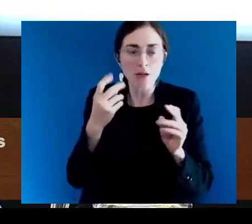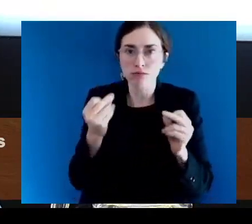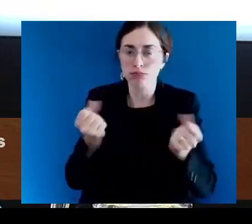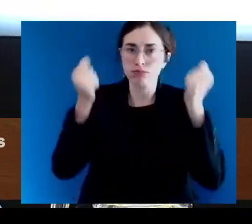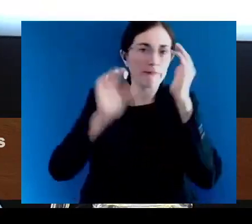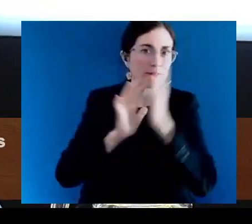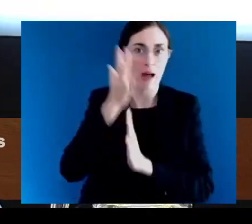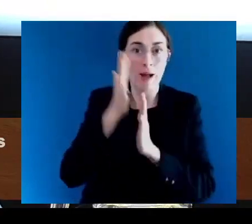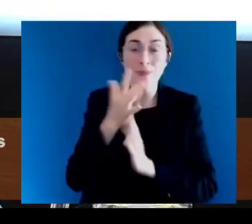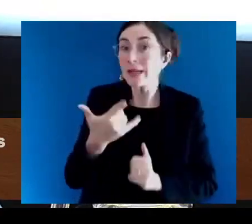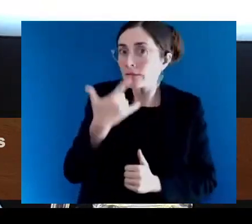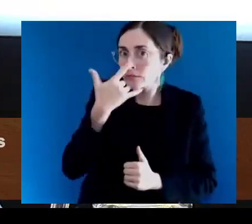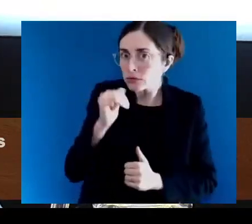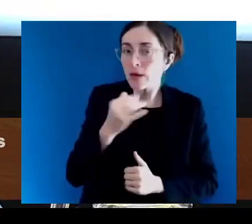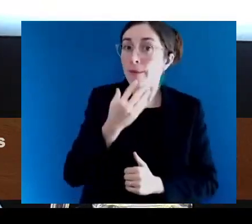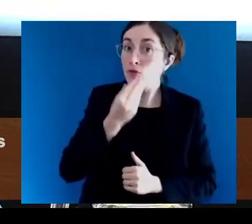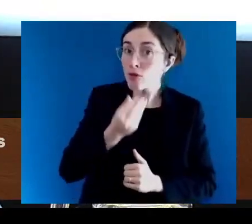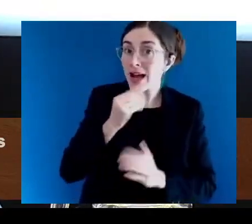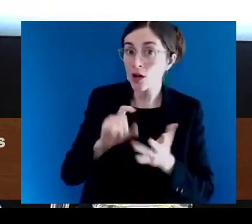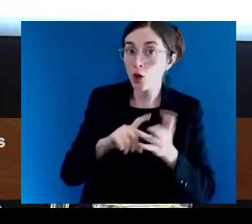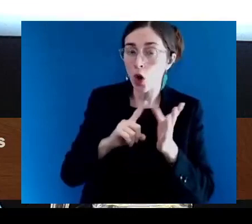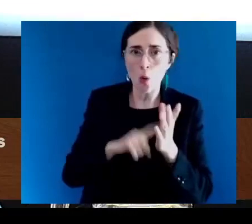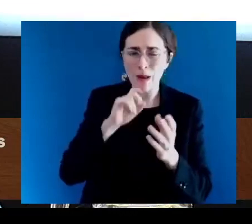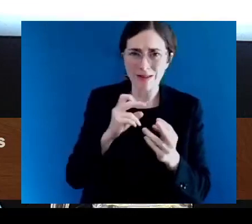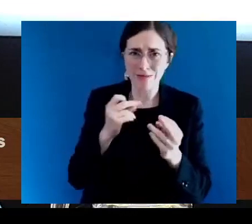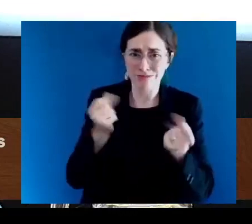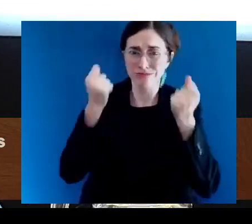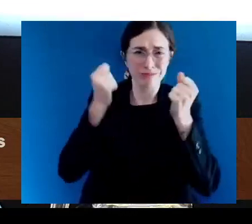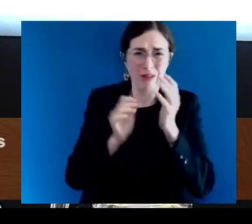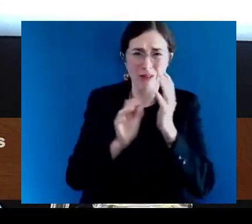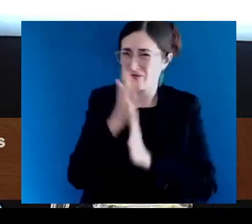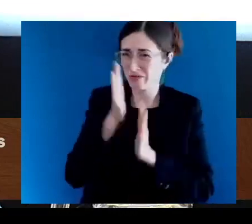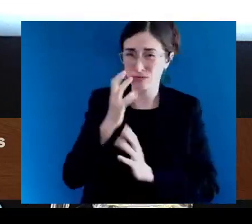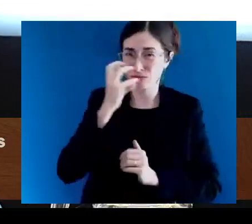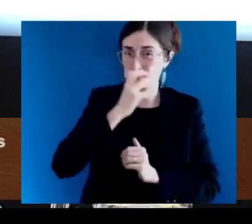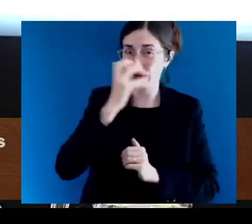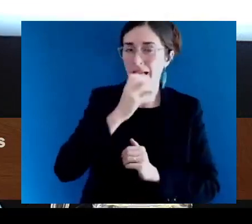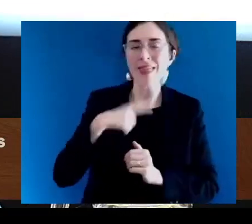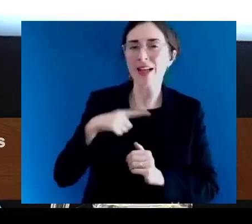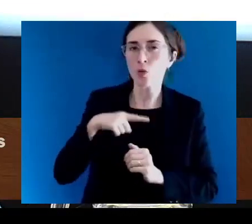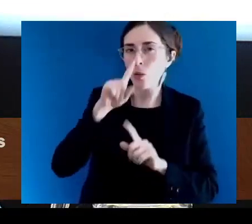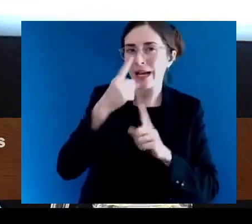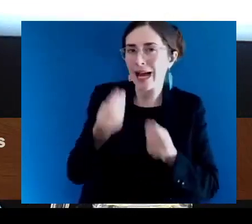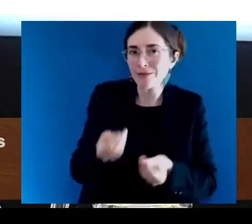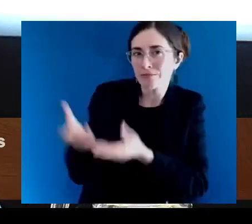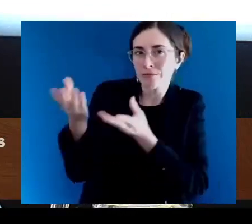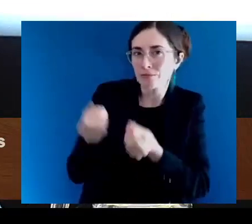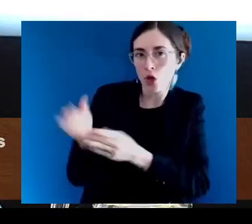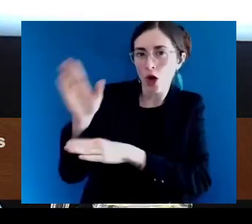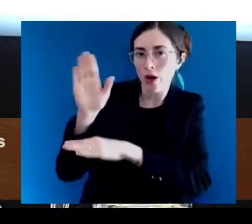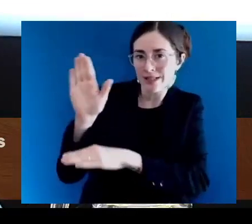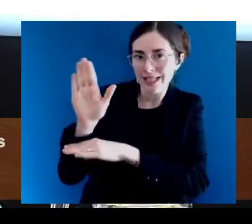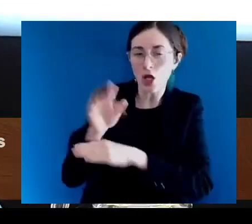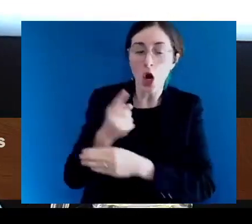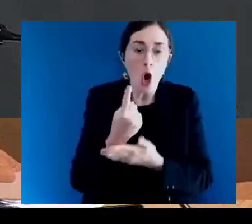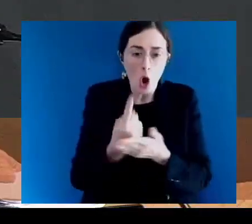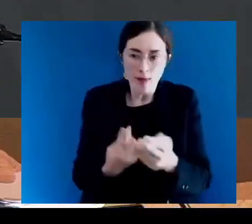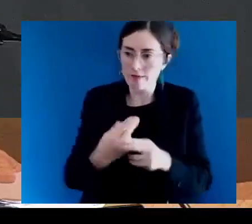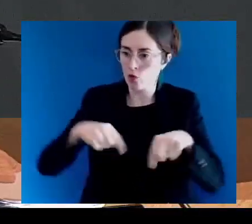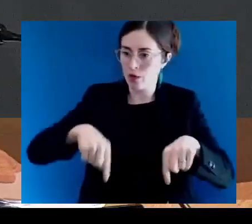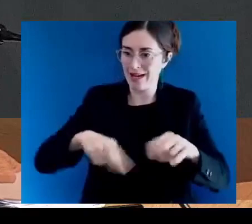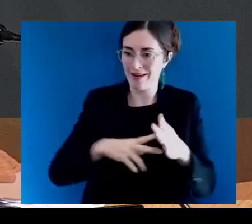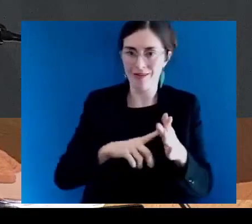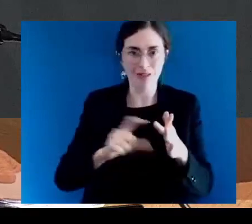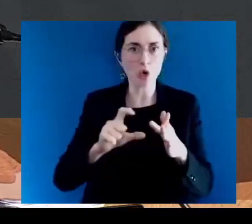highly combustible. So it's only really ever been used for electricity generation, domestic electricity generation. But I noticed that